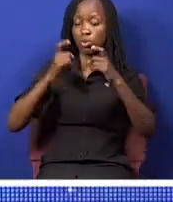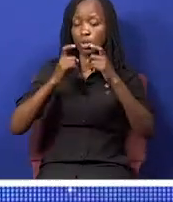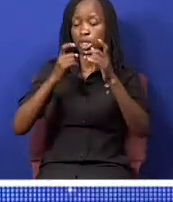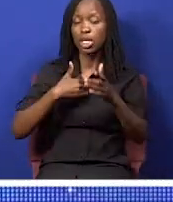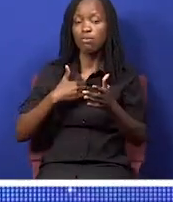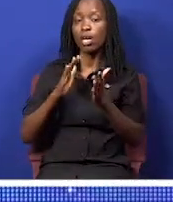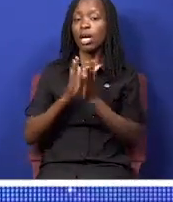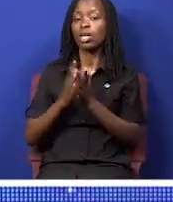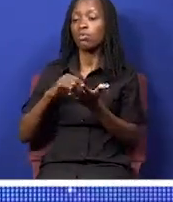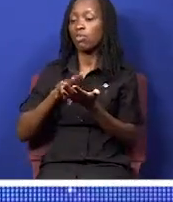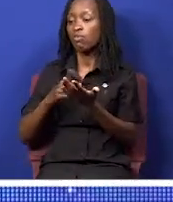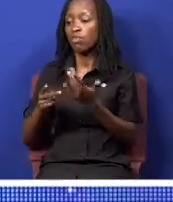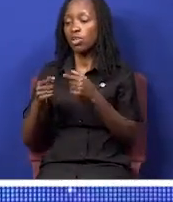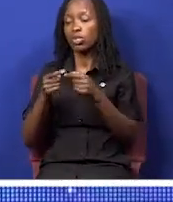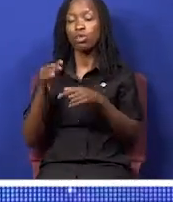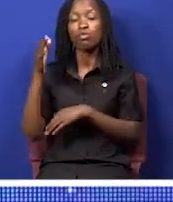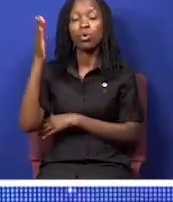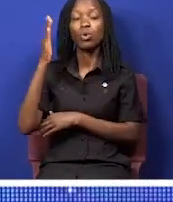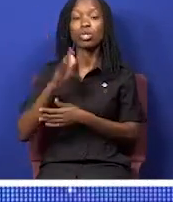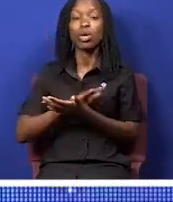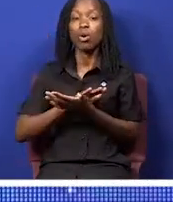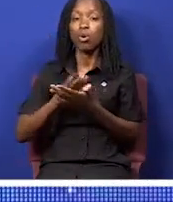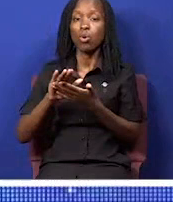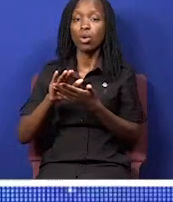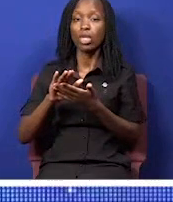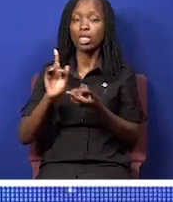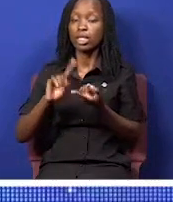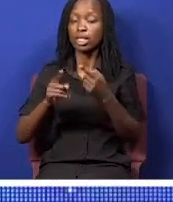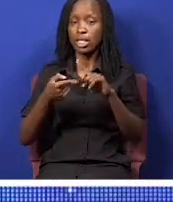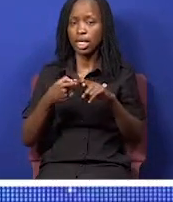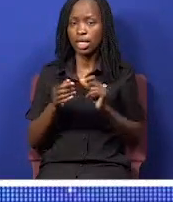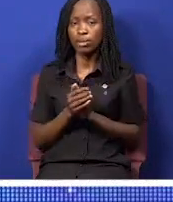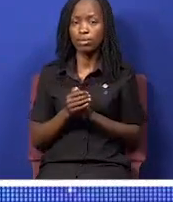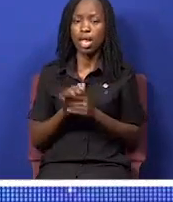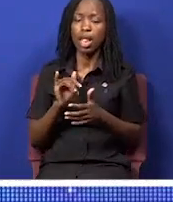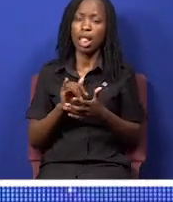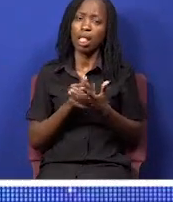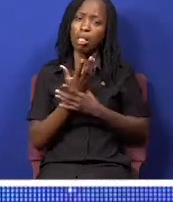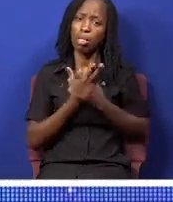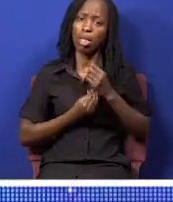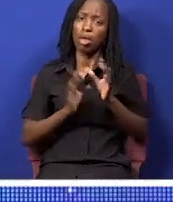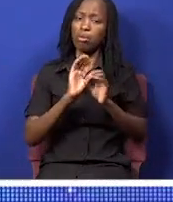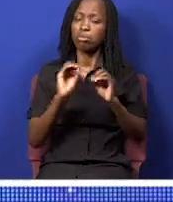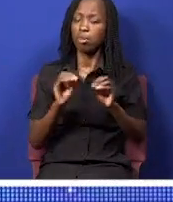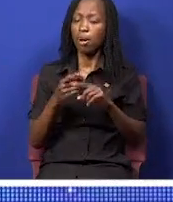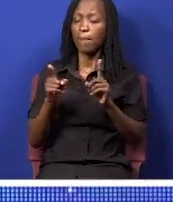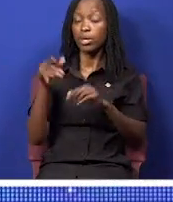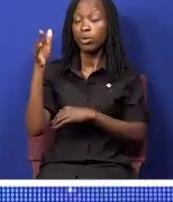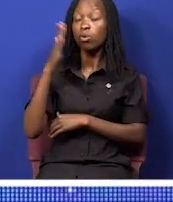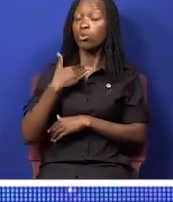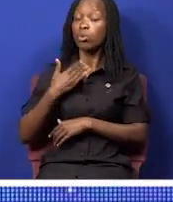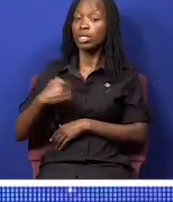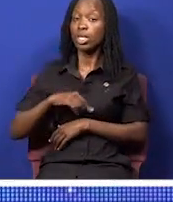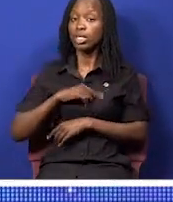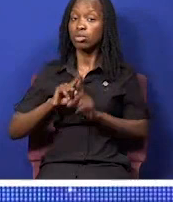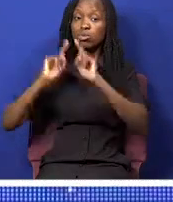sinned and we have fallen short of God's holy standards. But that should not discourage us. You see, God desires